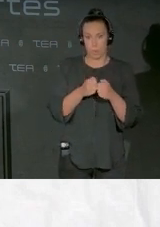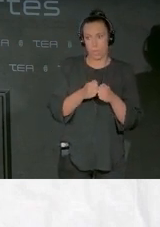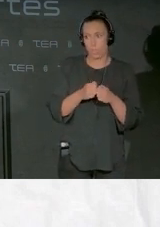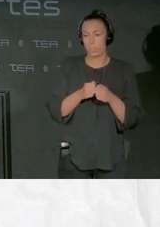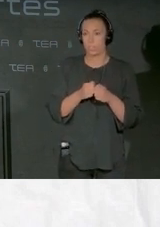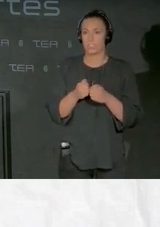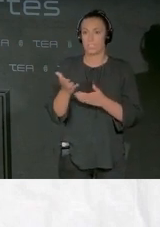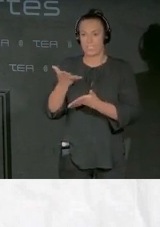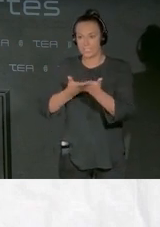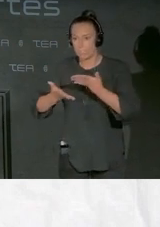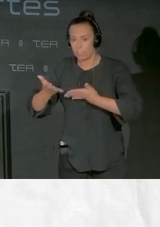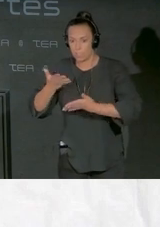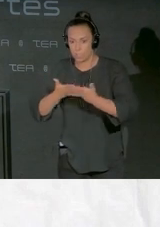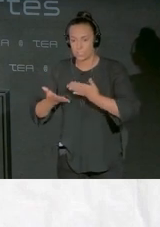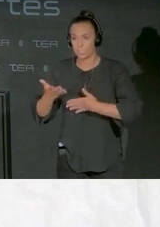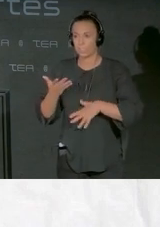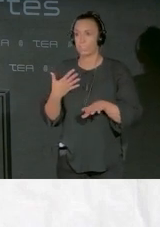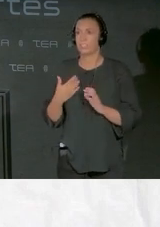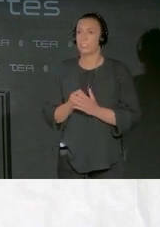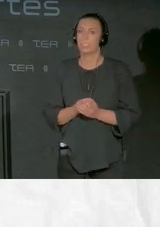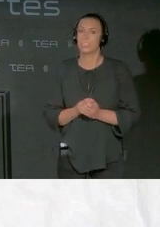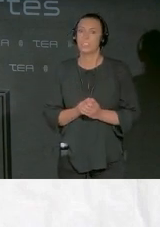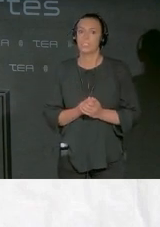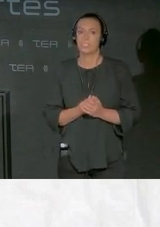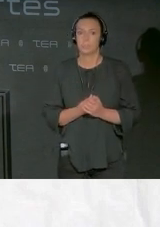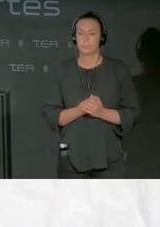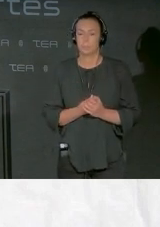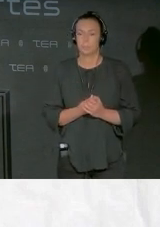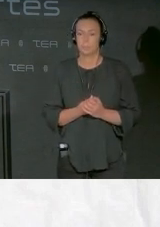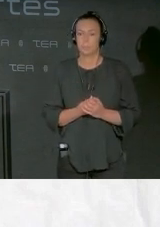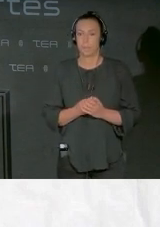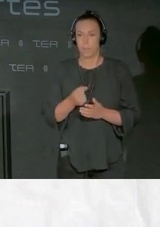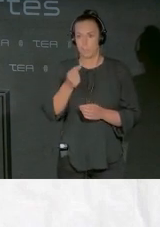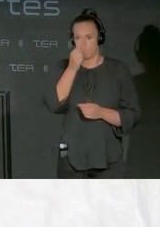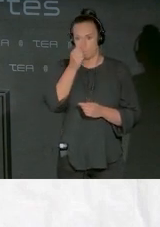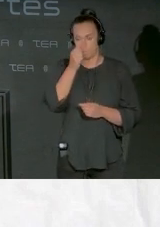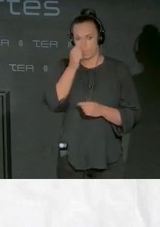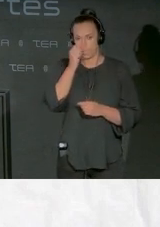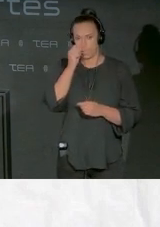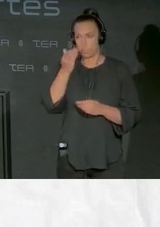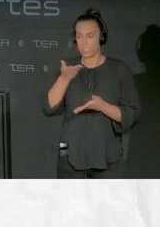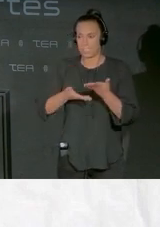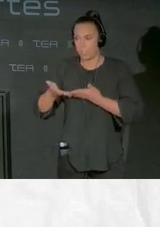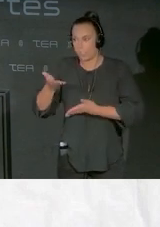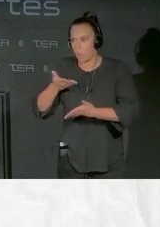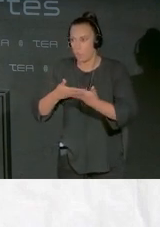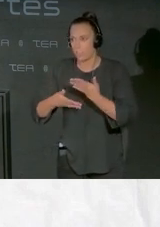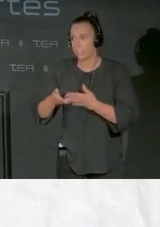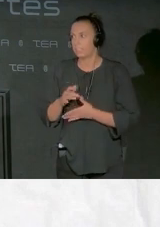experimenting with the business side as well, in terms of monetization online.